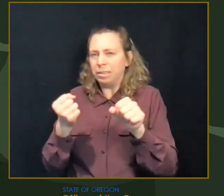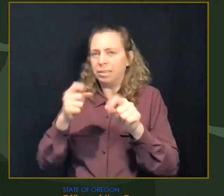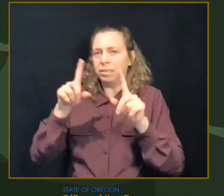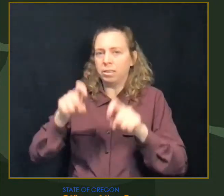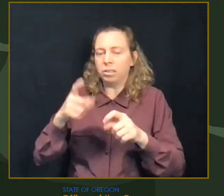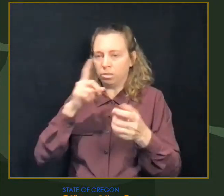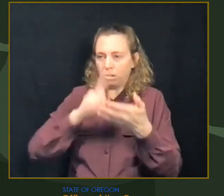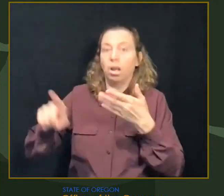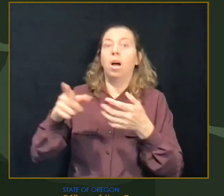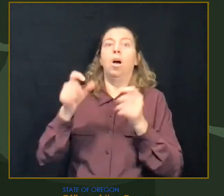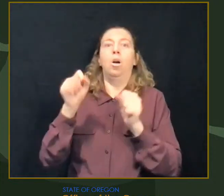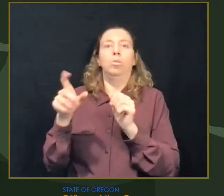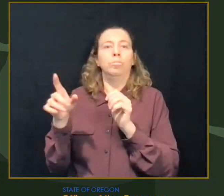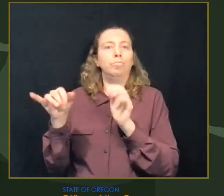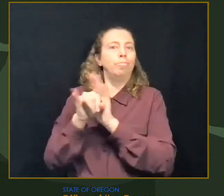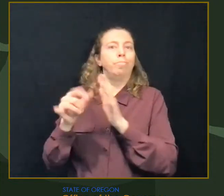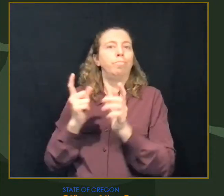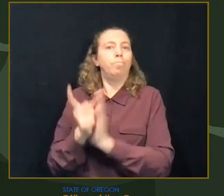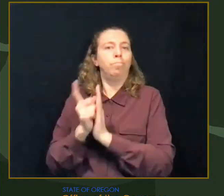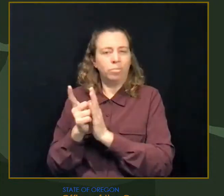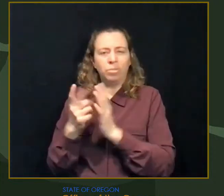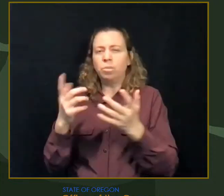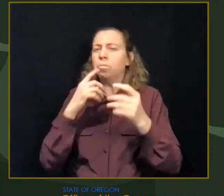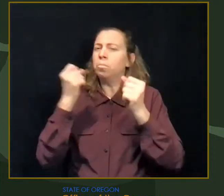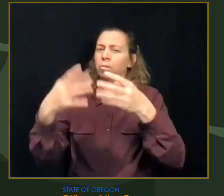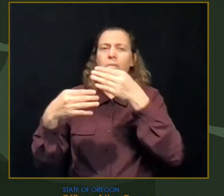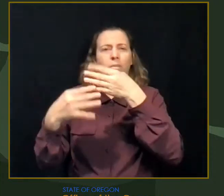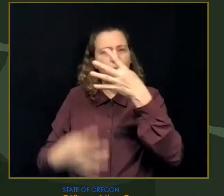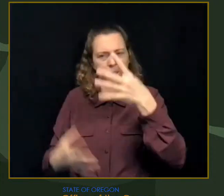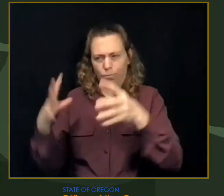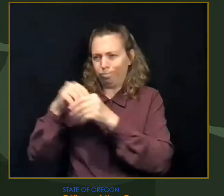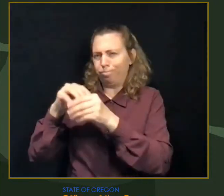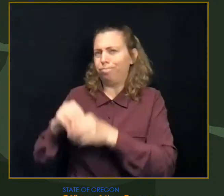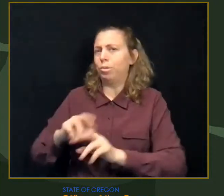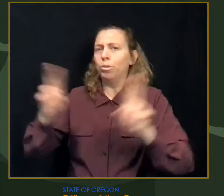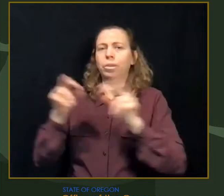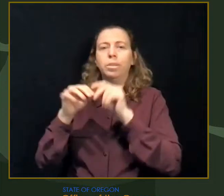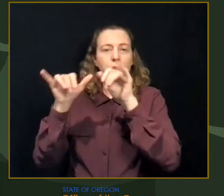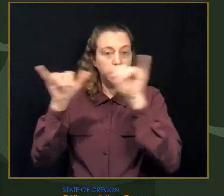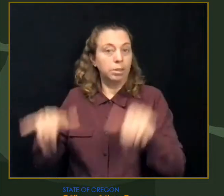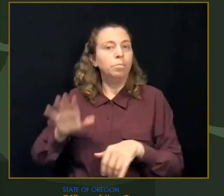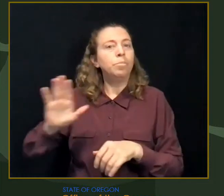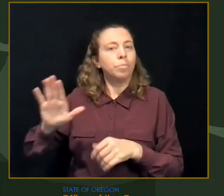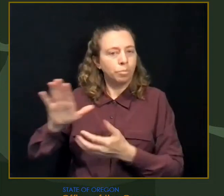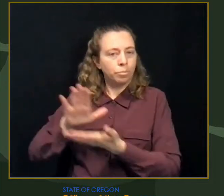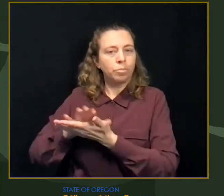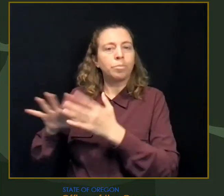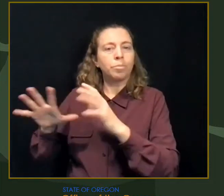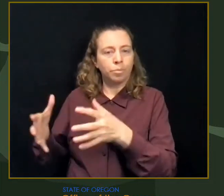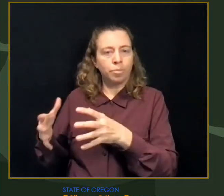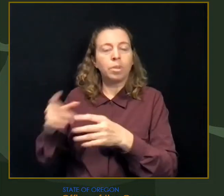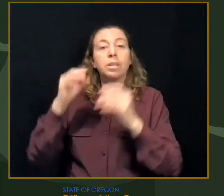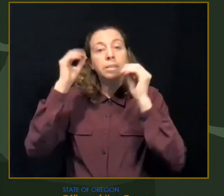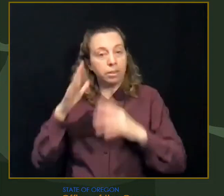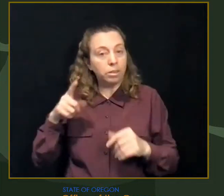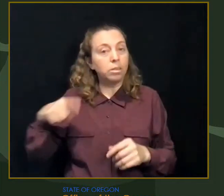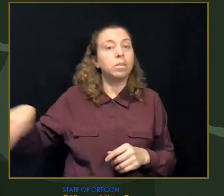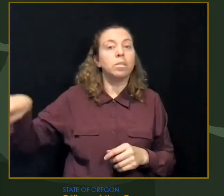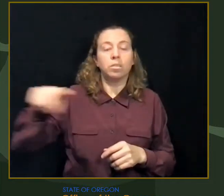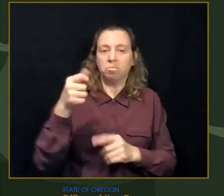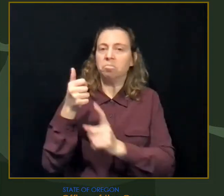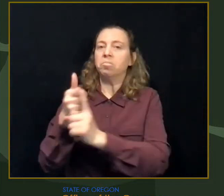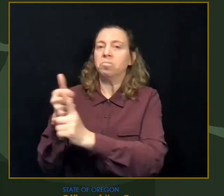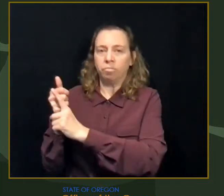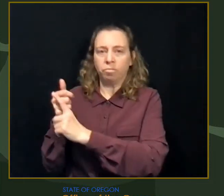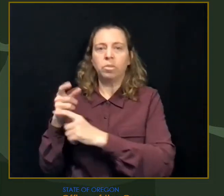that program. In addition, the adults in those settings, the educators, have been offered vaccine and have taken us